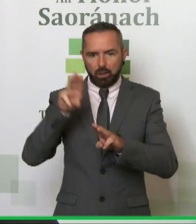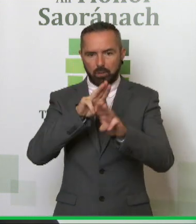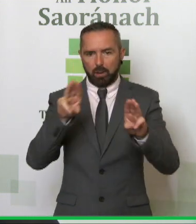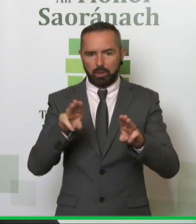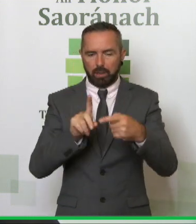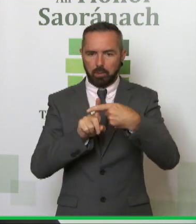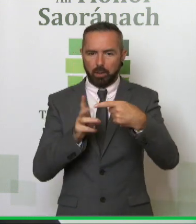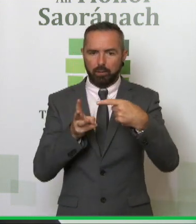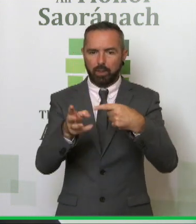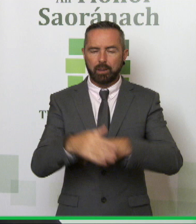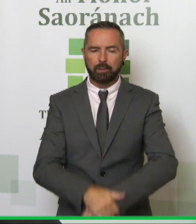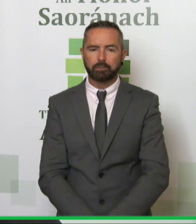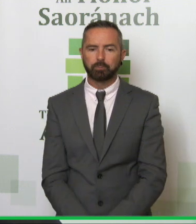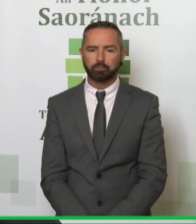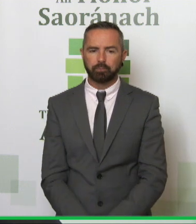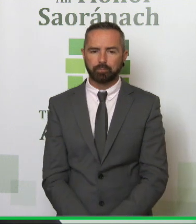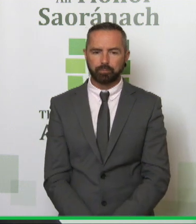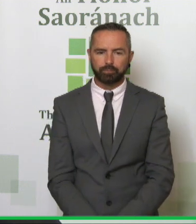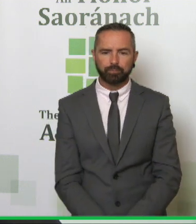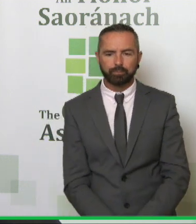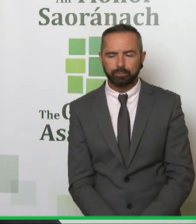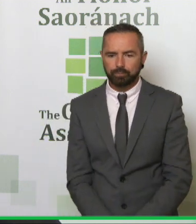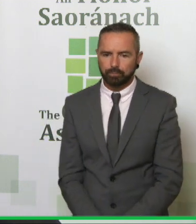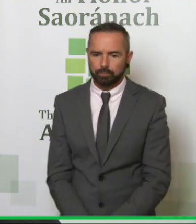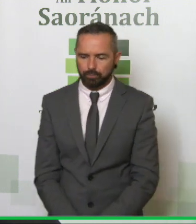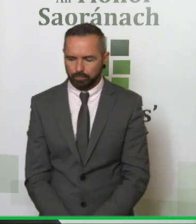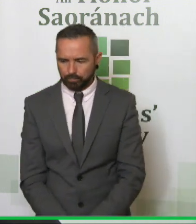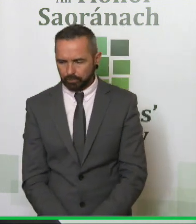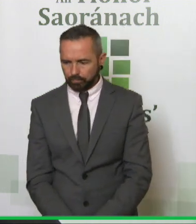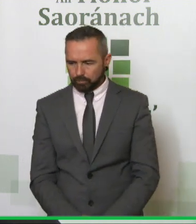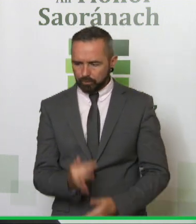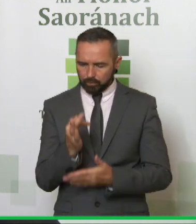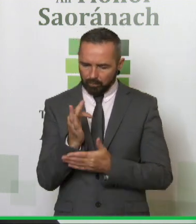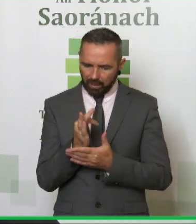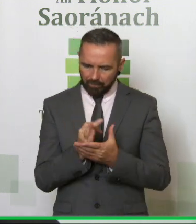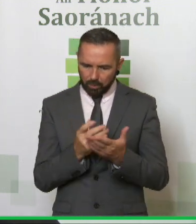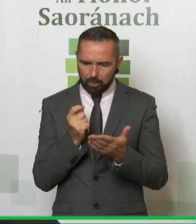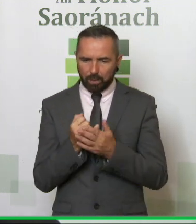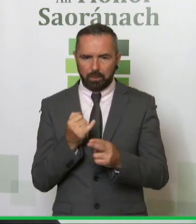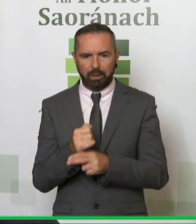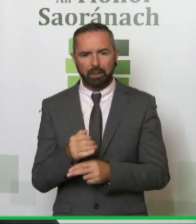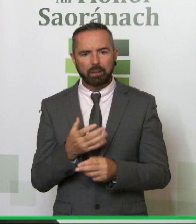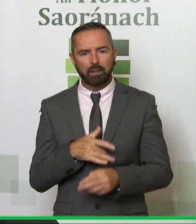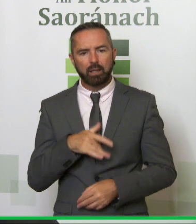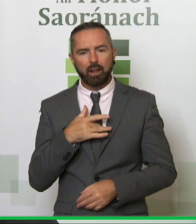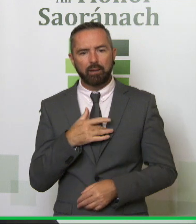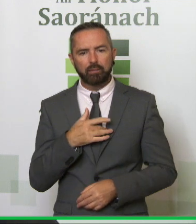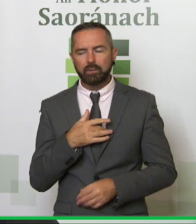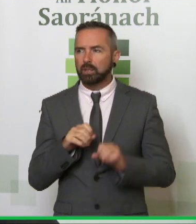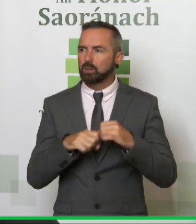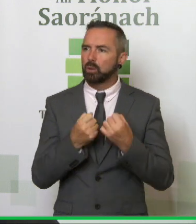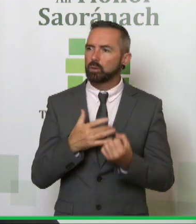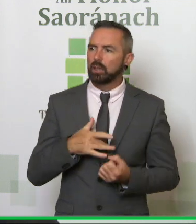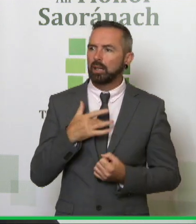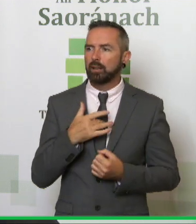way. And find a couple of things for me. I think there's few occasions in our lives or our roles or, you know, our social lives or